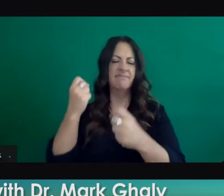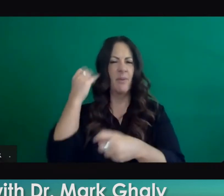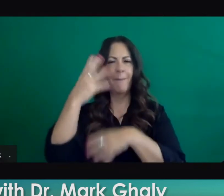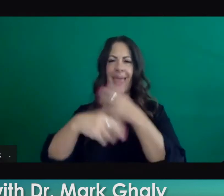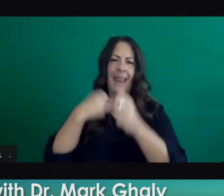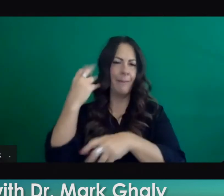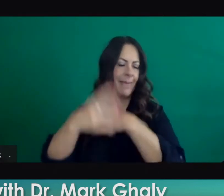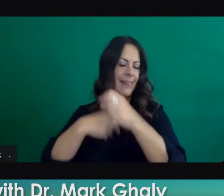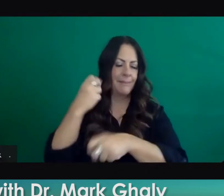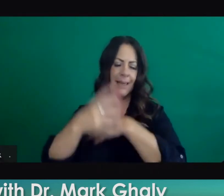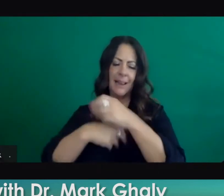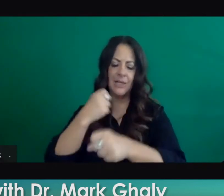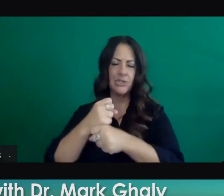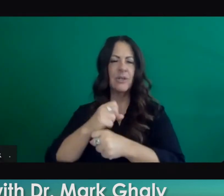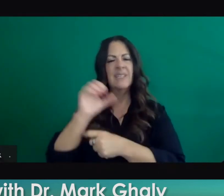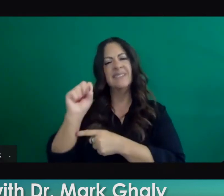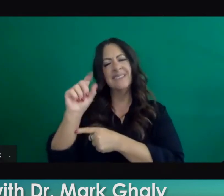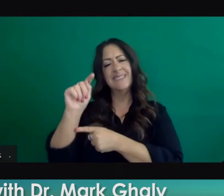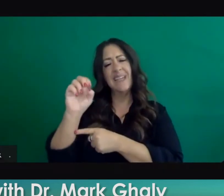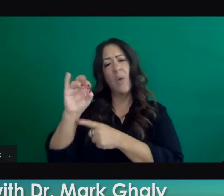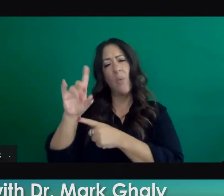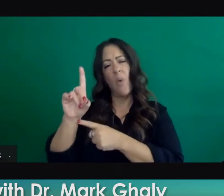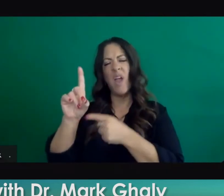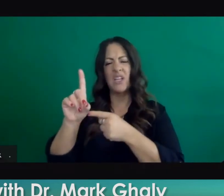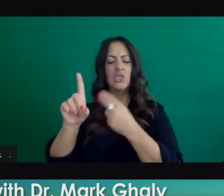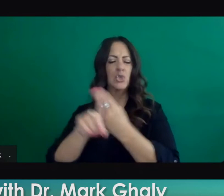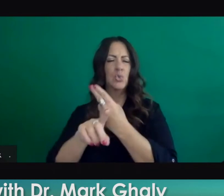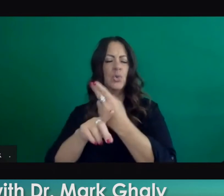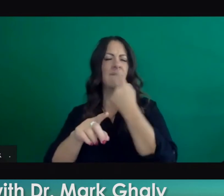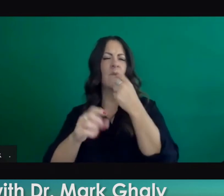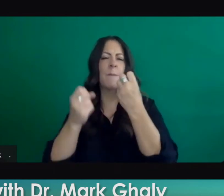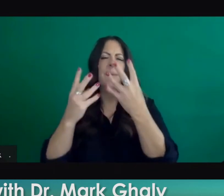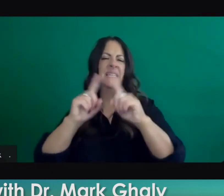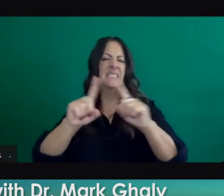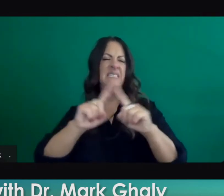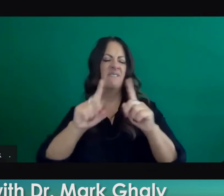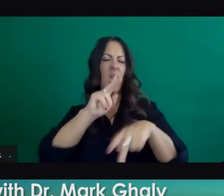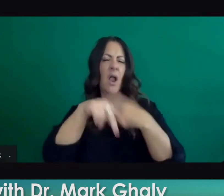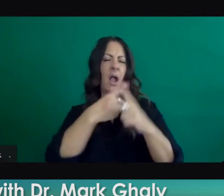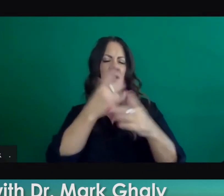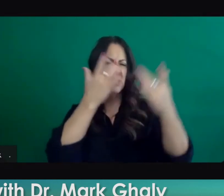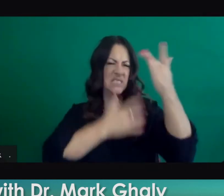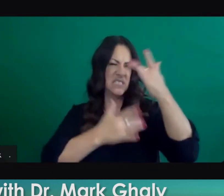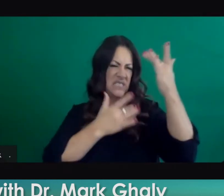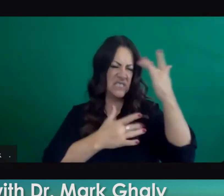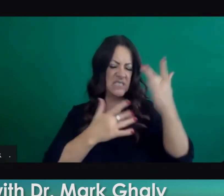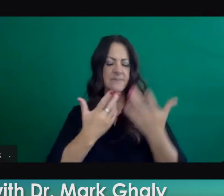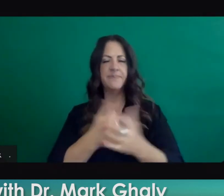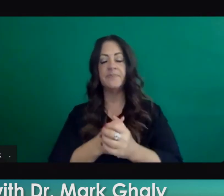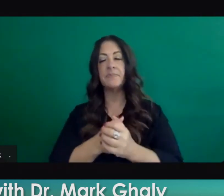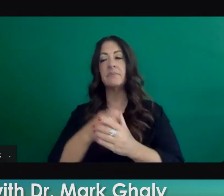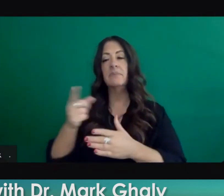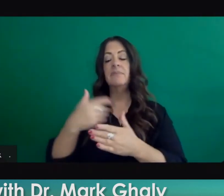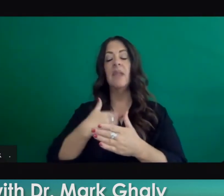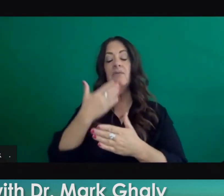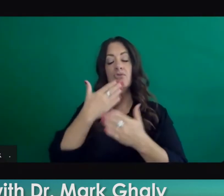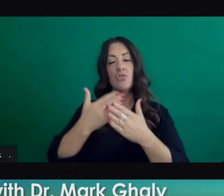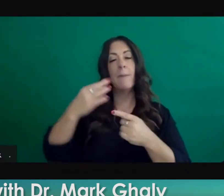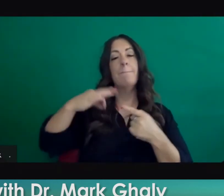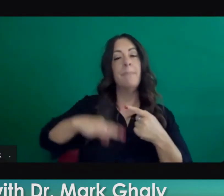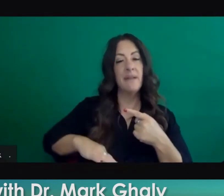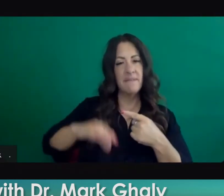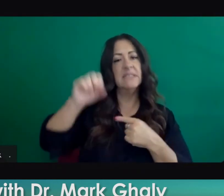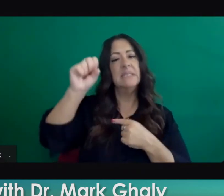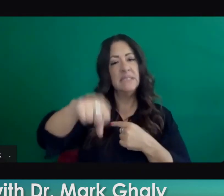treat so many different conditions. They have benefits and side effects alike. And I think